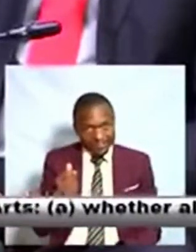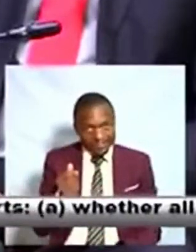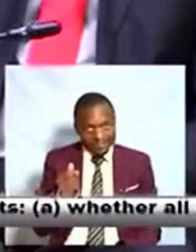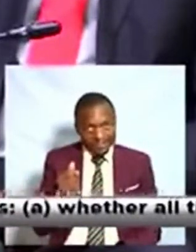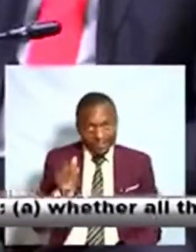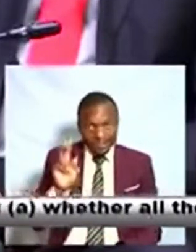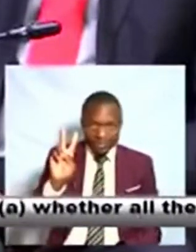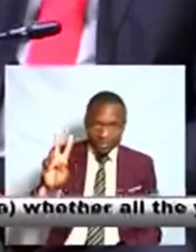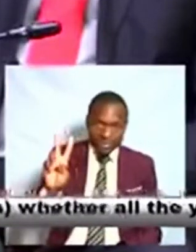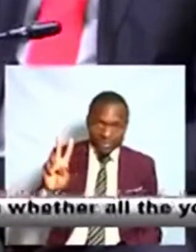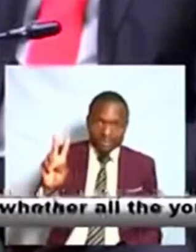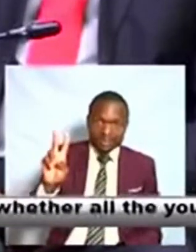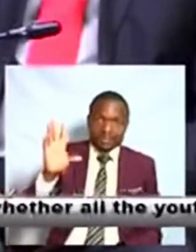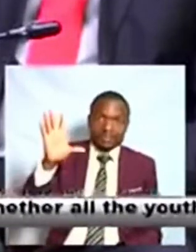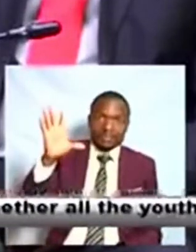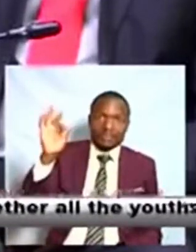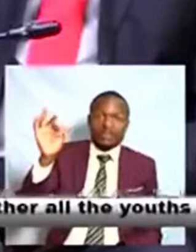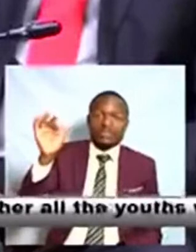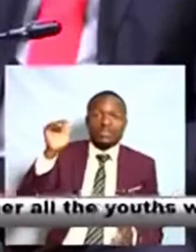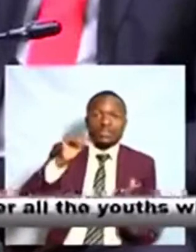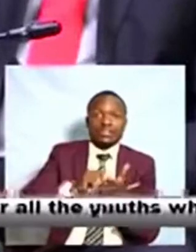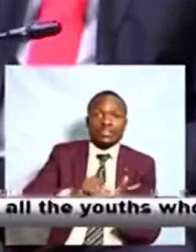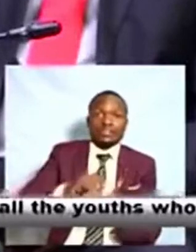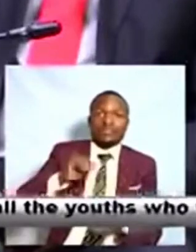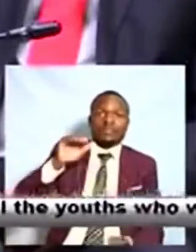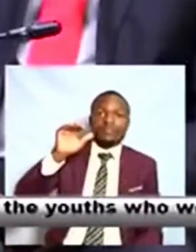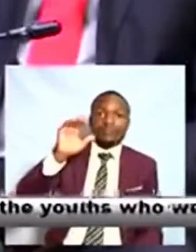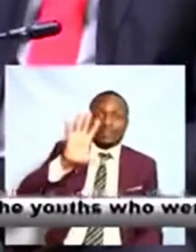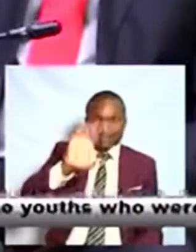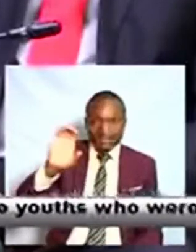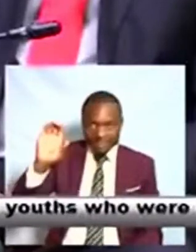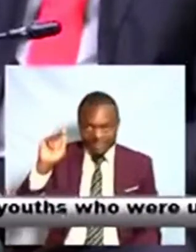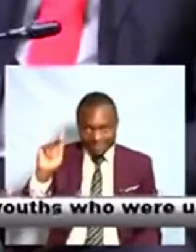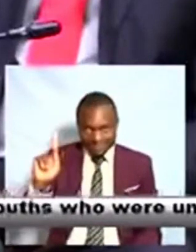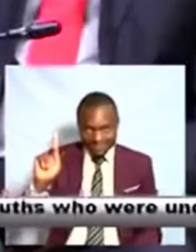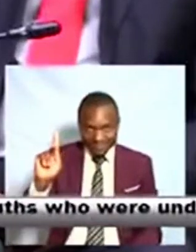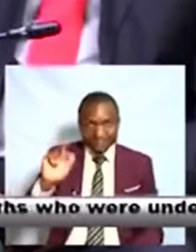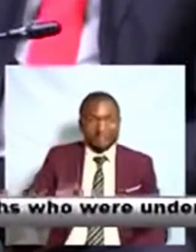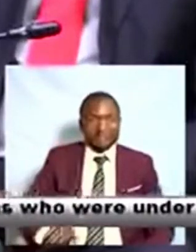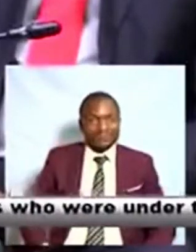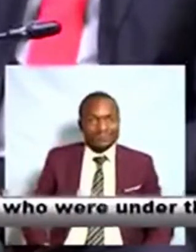for the 2 is 19,500 kwacha,